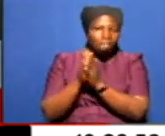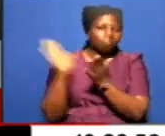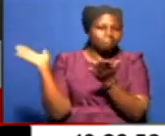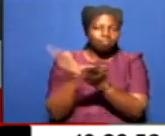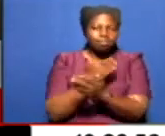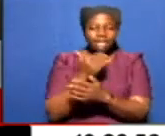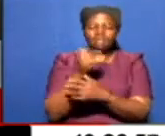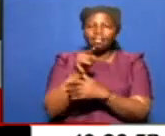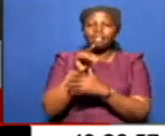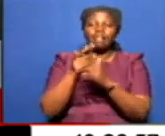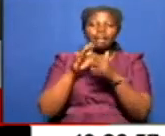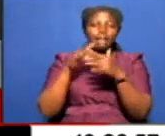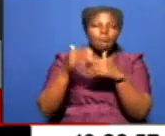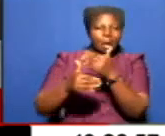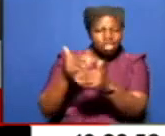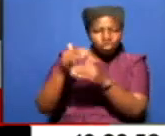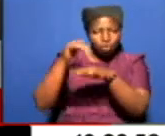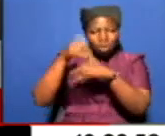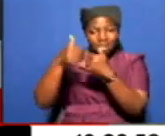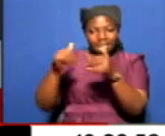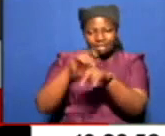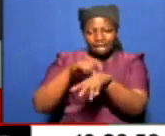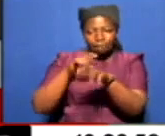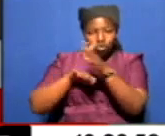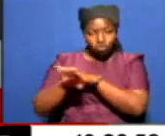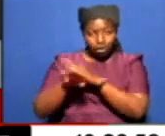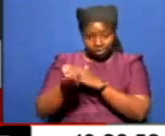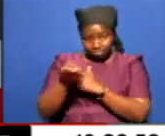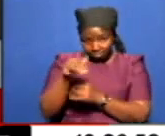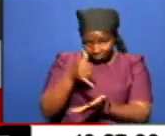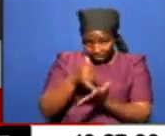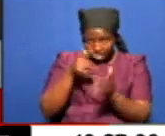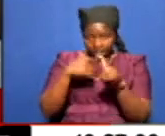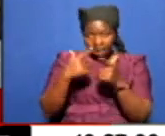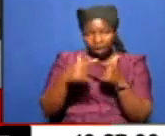it, and also keeping up